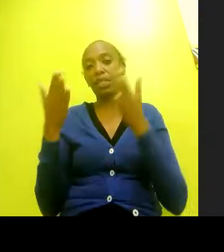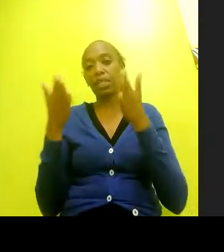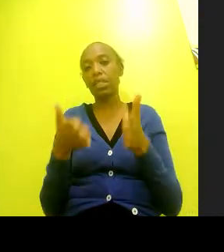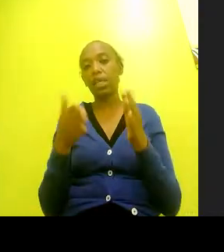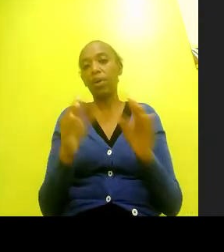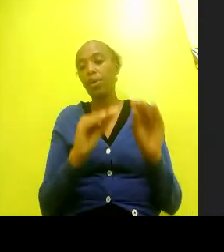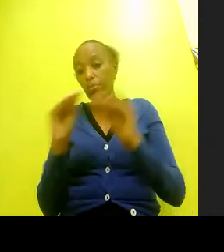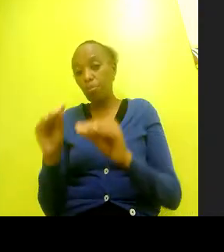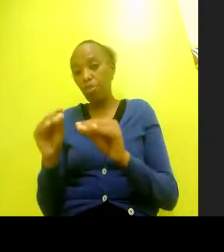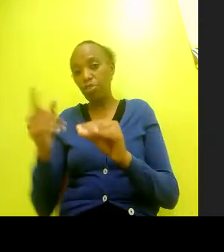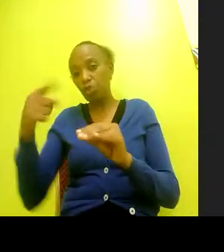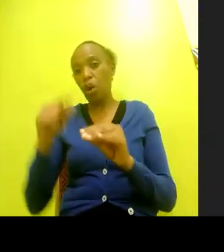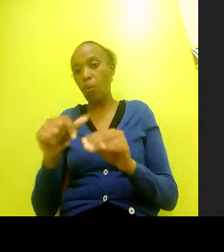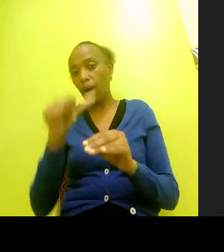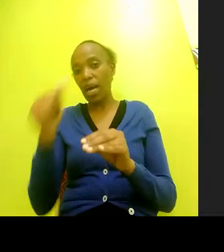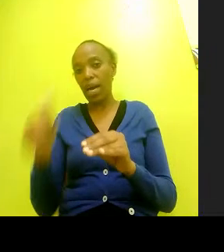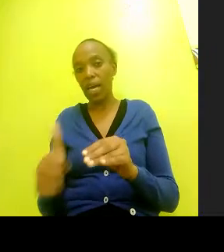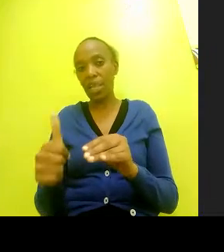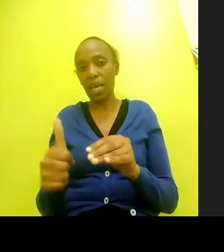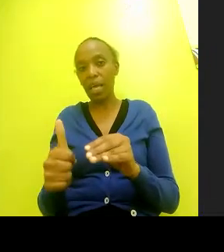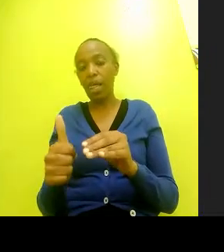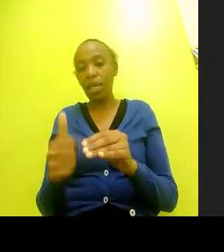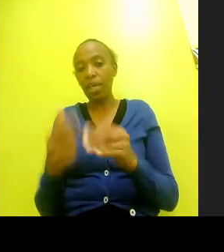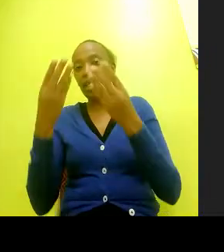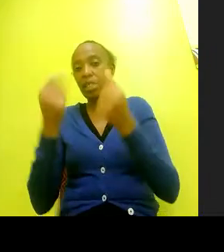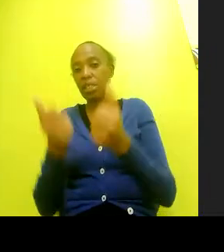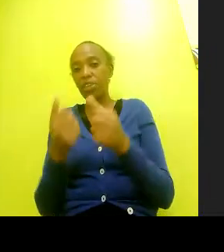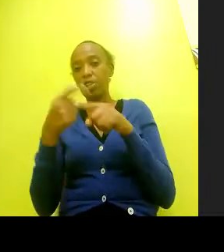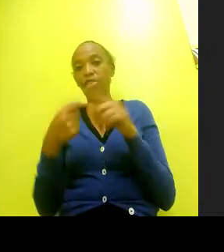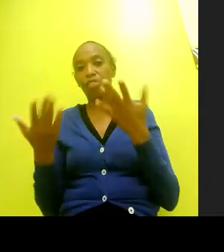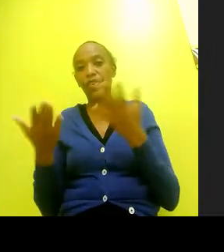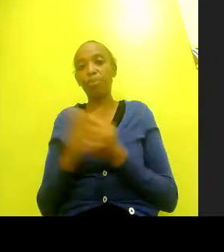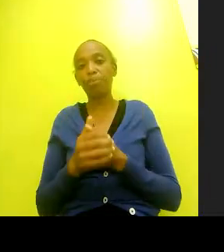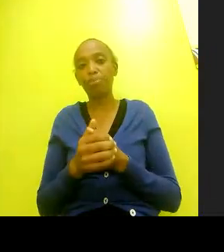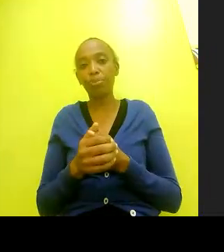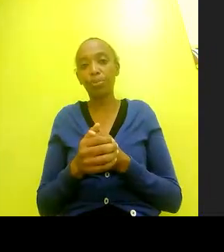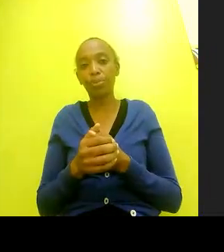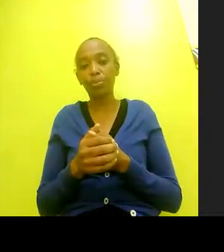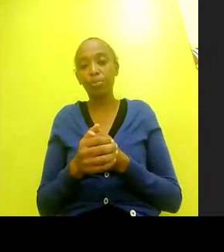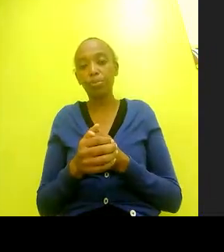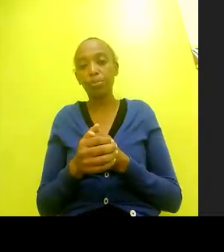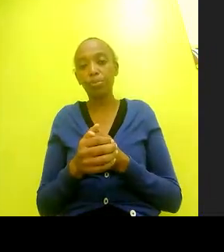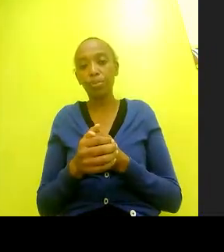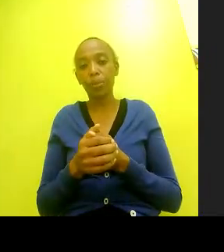to our next intervention from Mr. Kofi Mack.